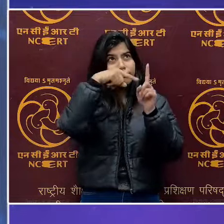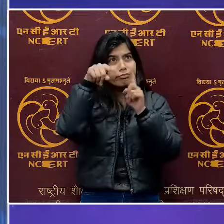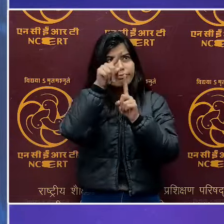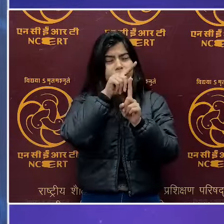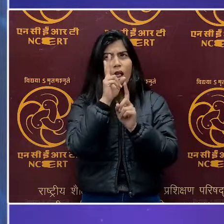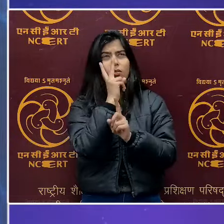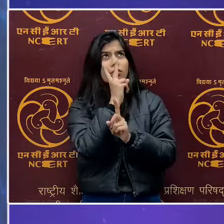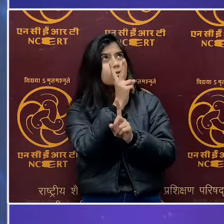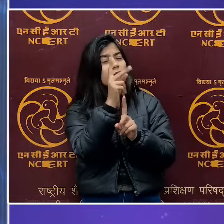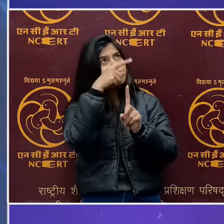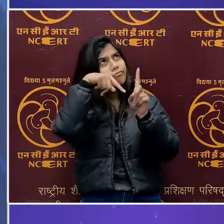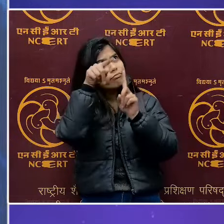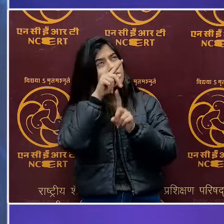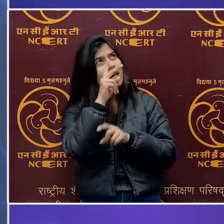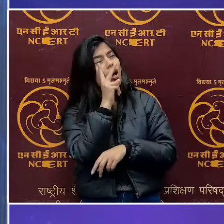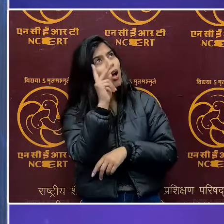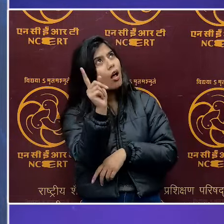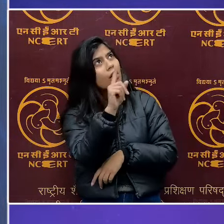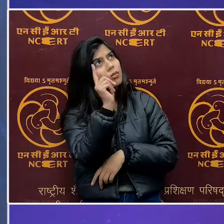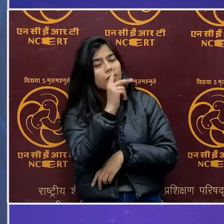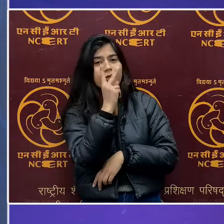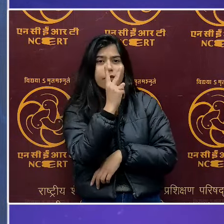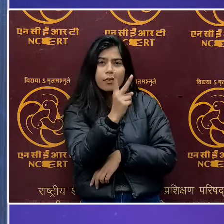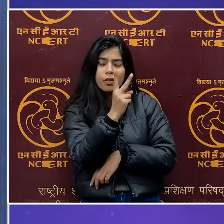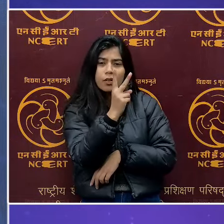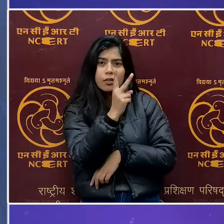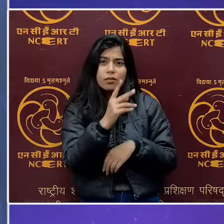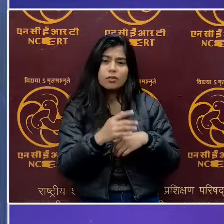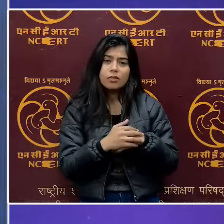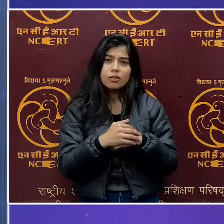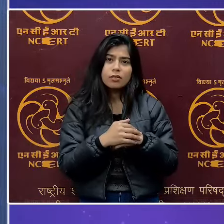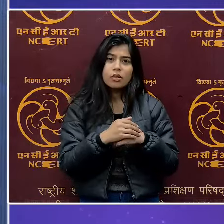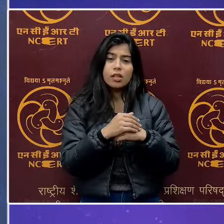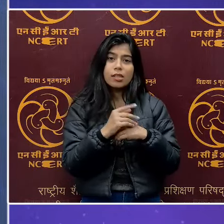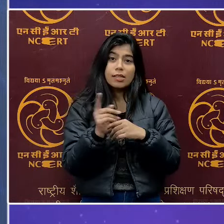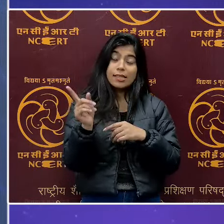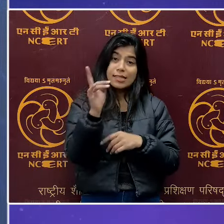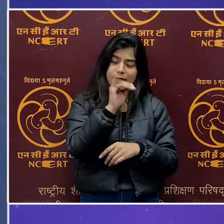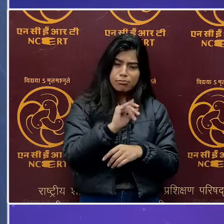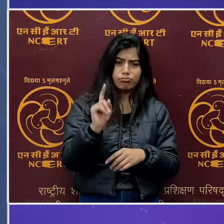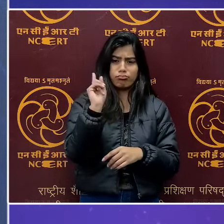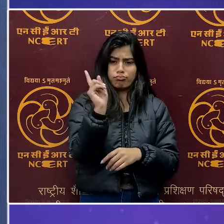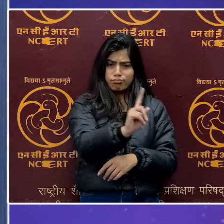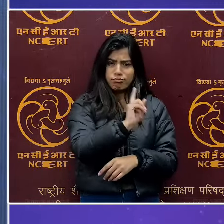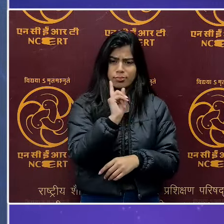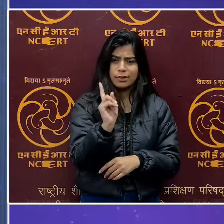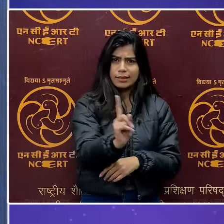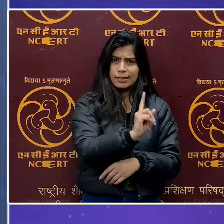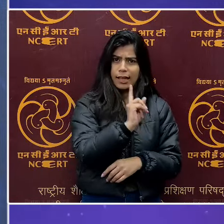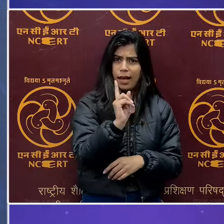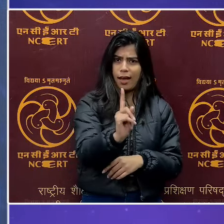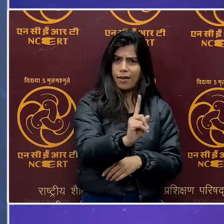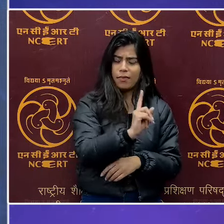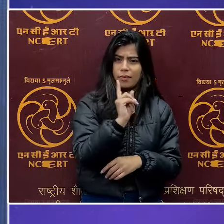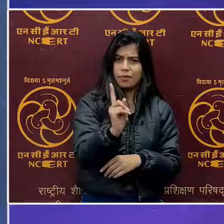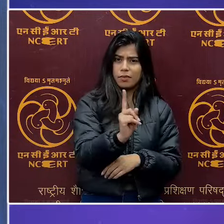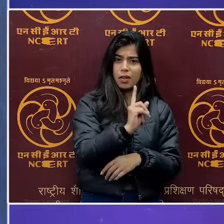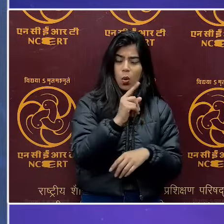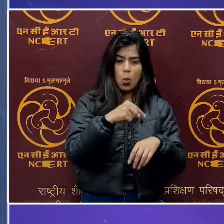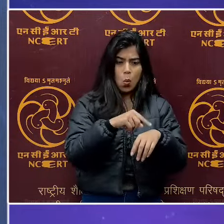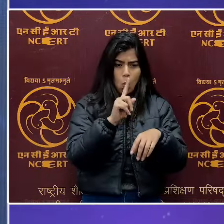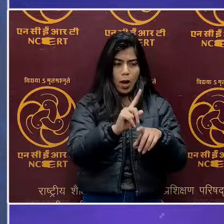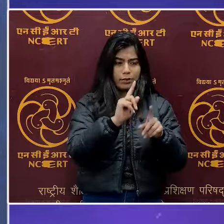swing, you all must have seen a swing. Swing also repeats its motion after a certain interval of time. It goes from one